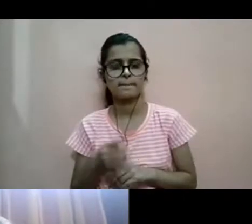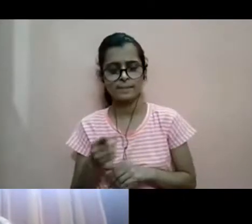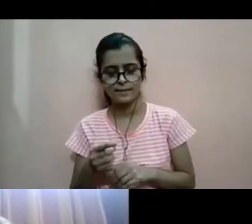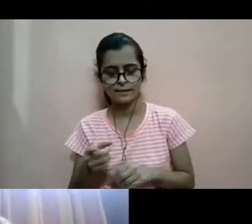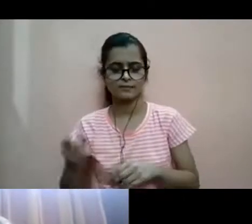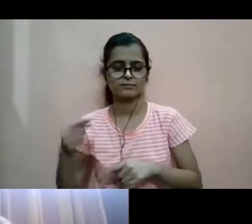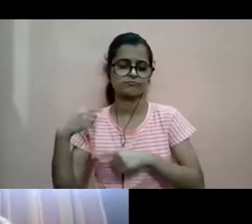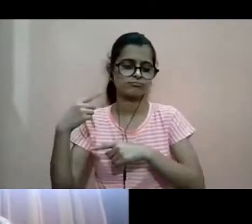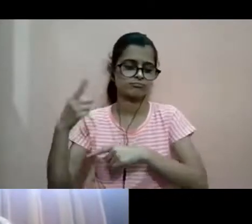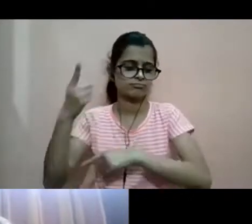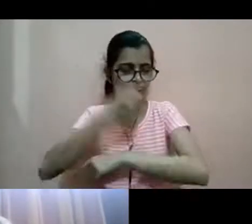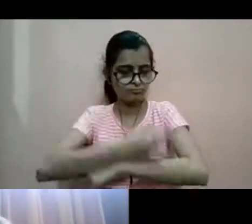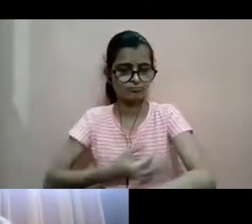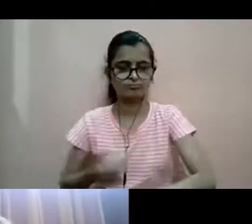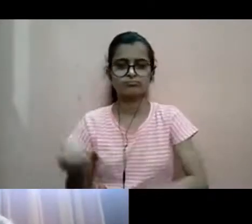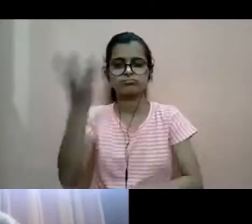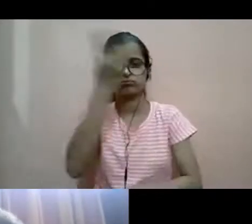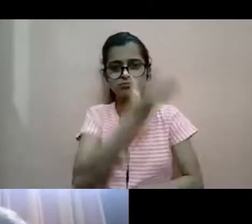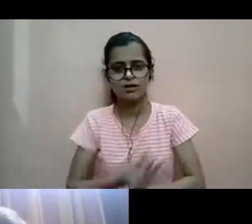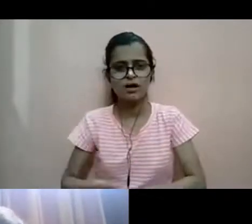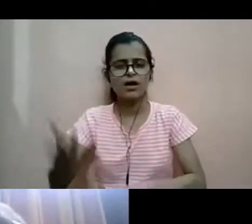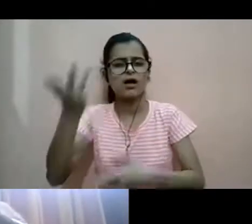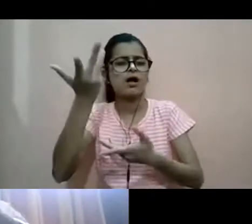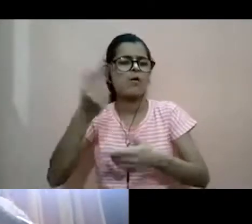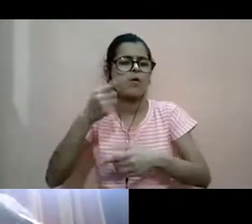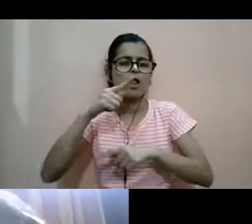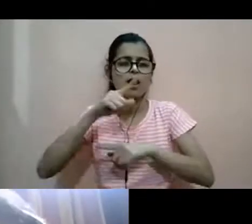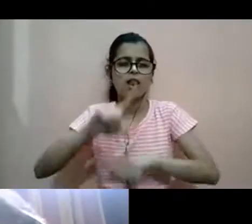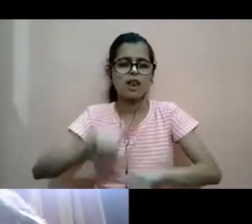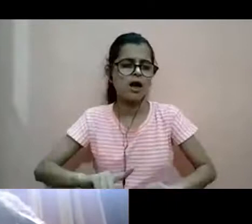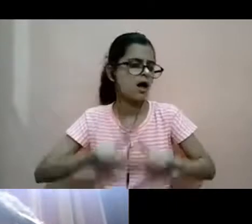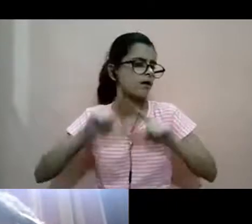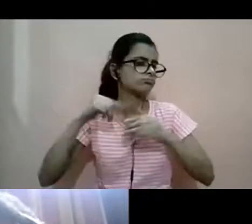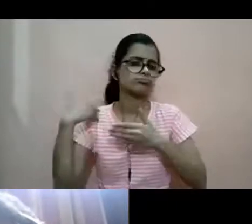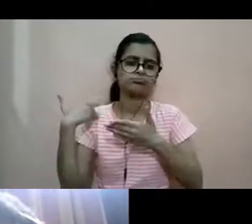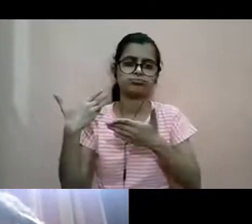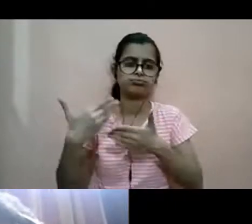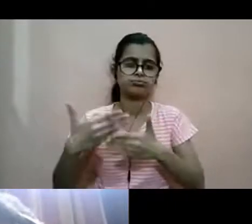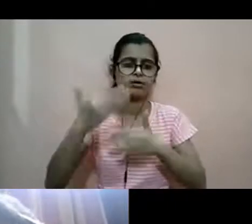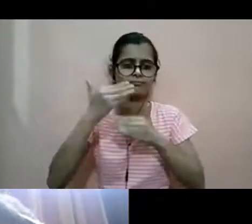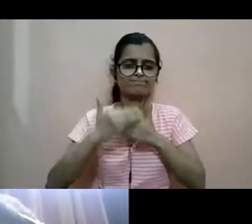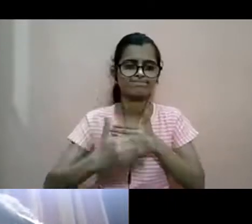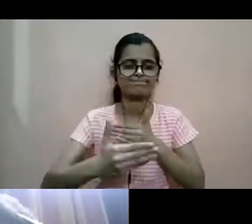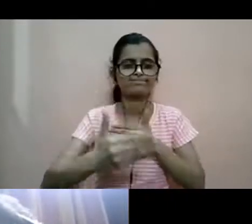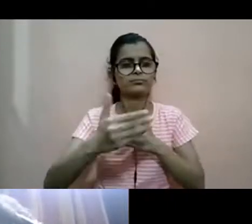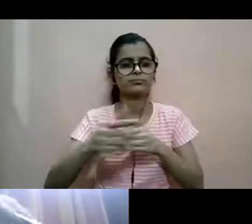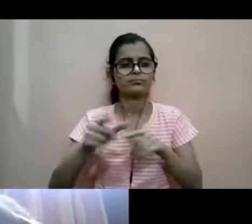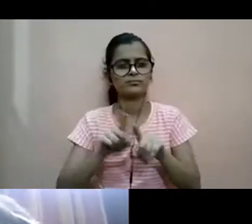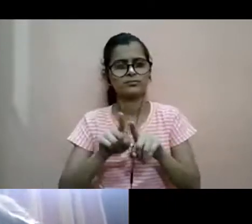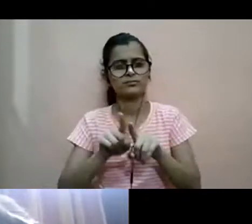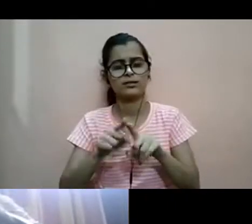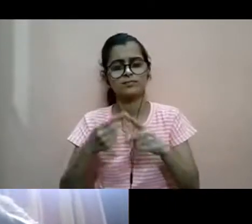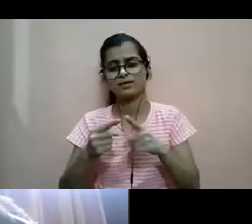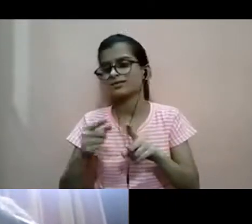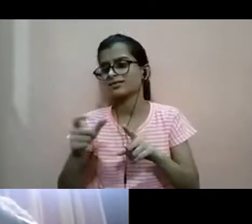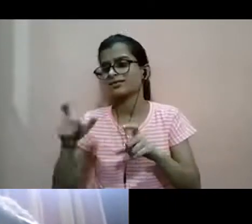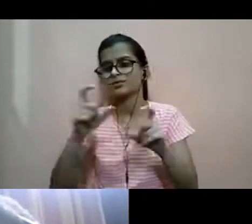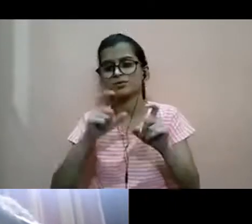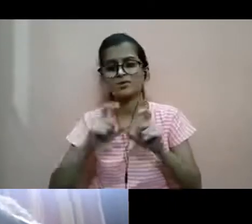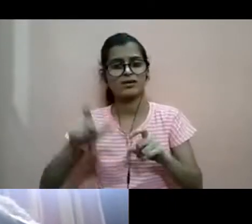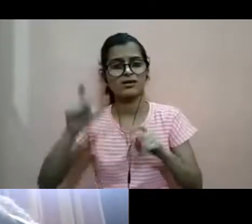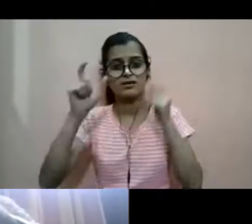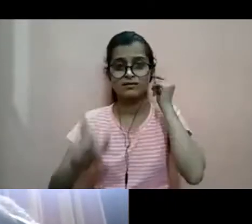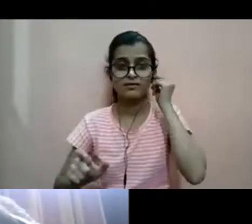or throughout the life, but it's carried on in the moment of caregiving and the